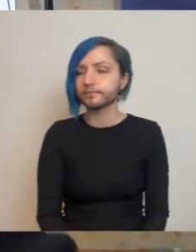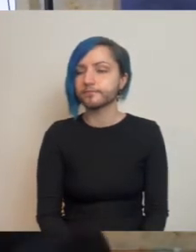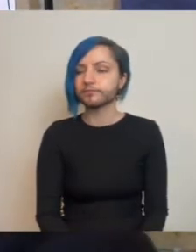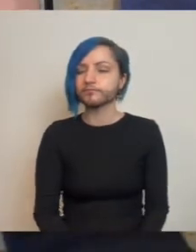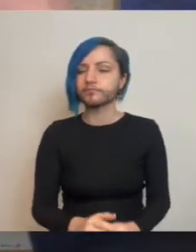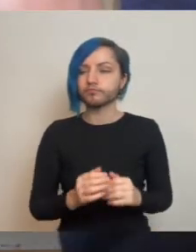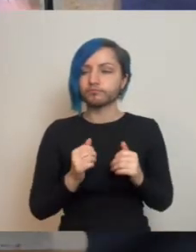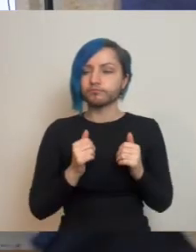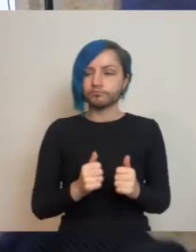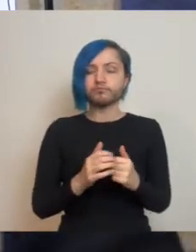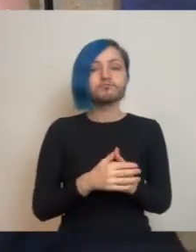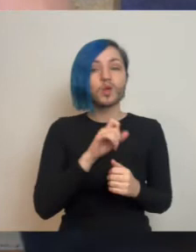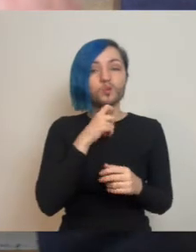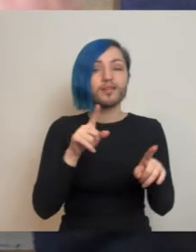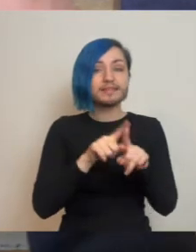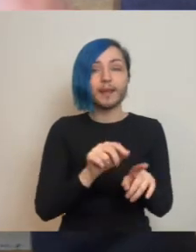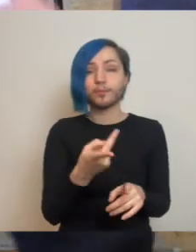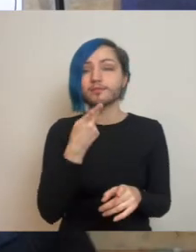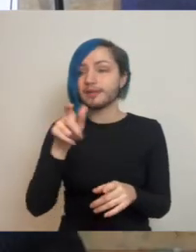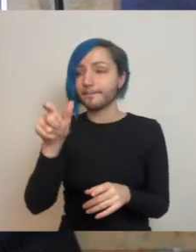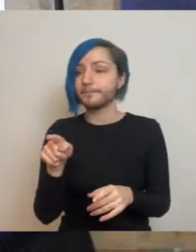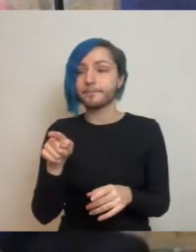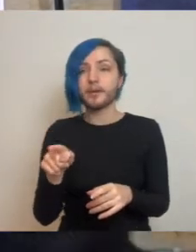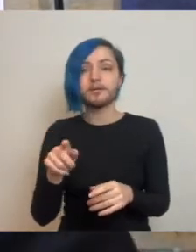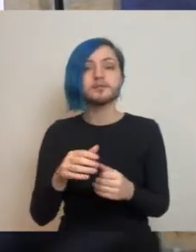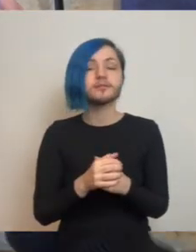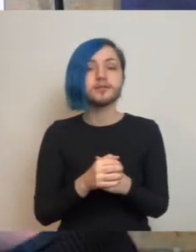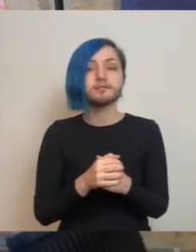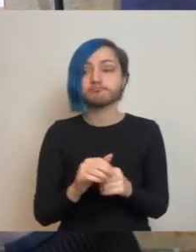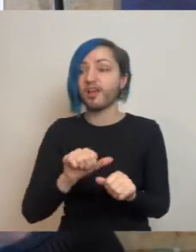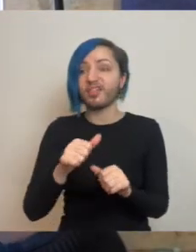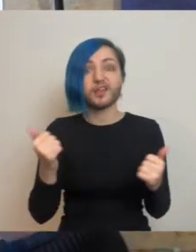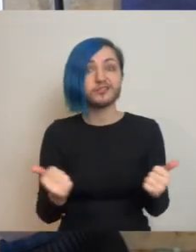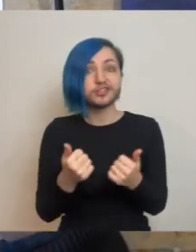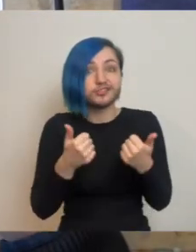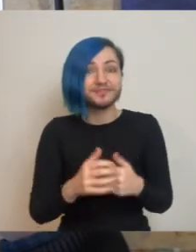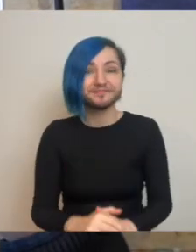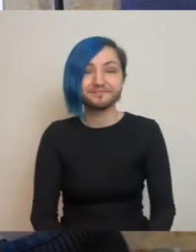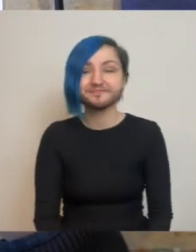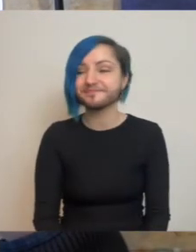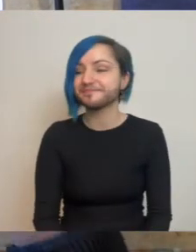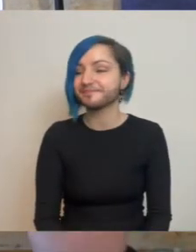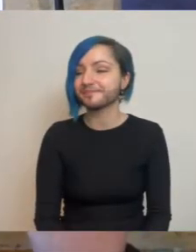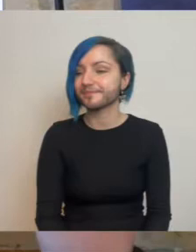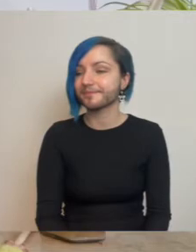I'm going to do the same with this figure, and then the composition will be complete.